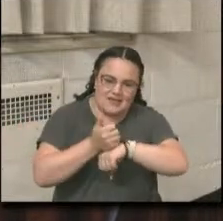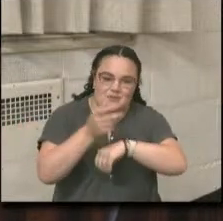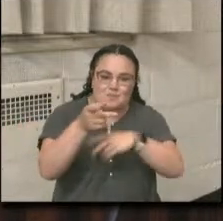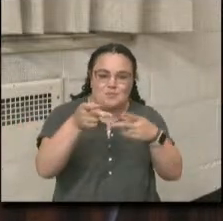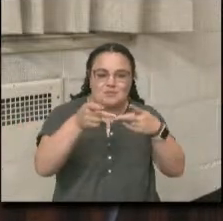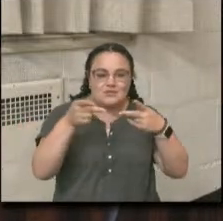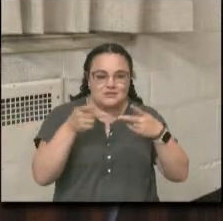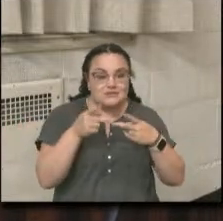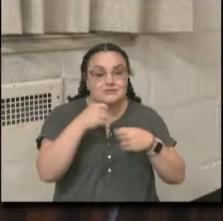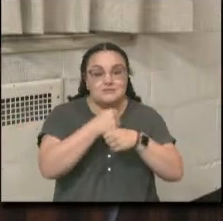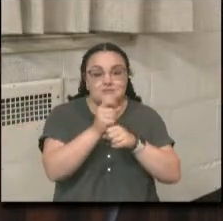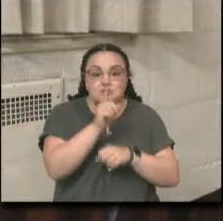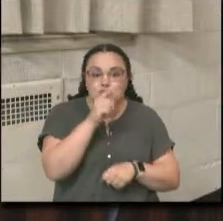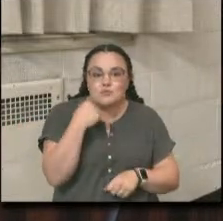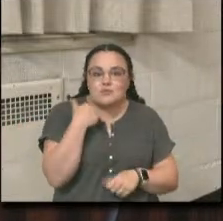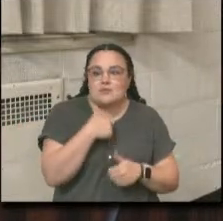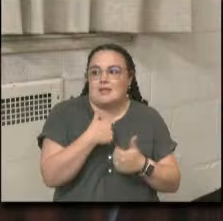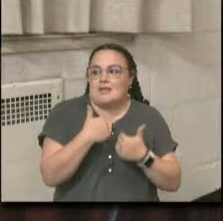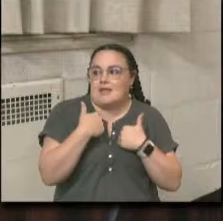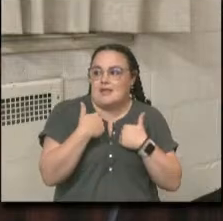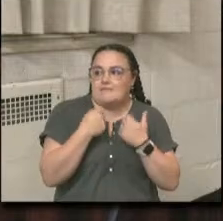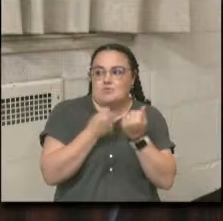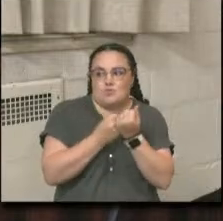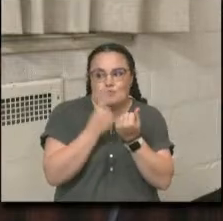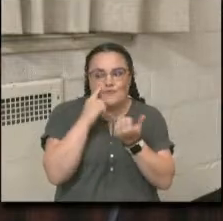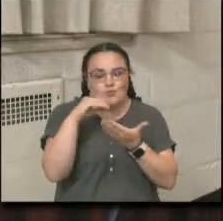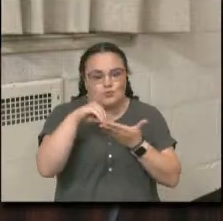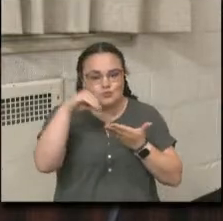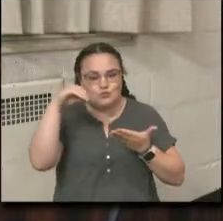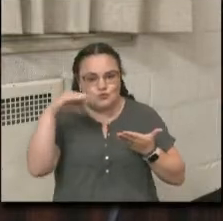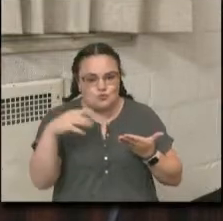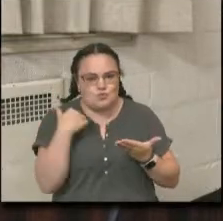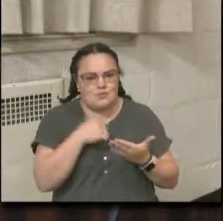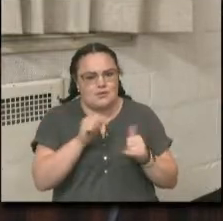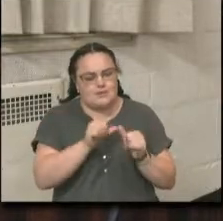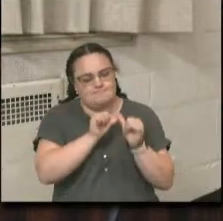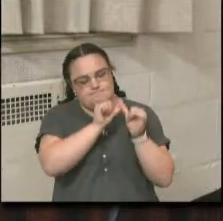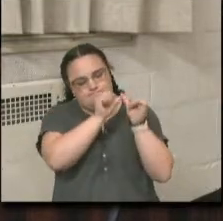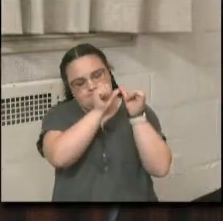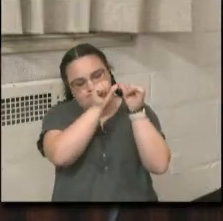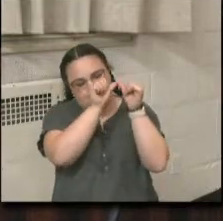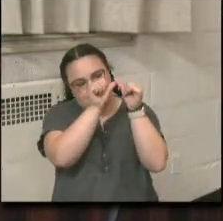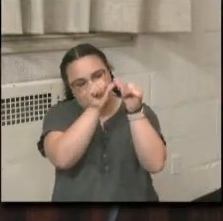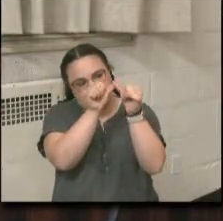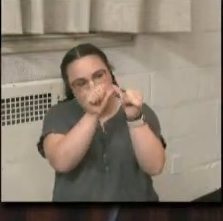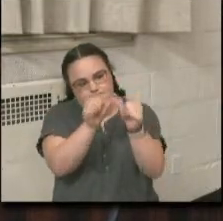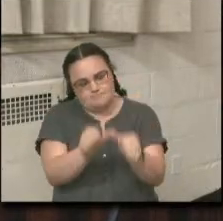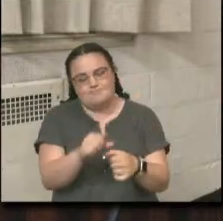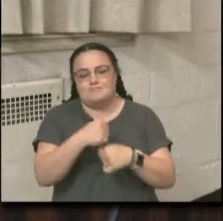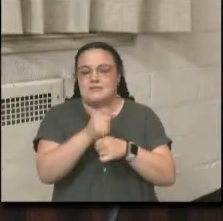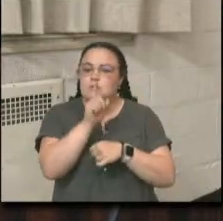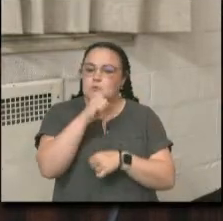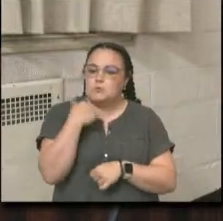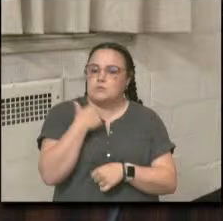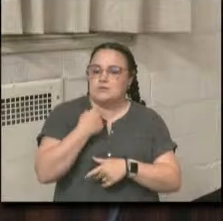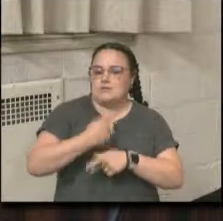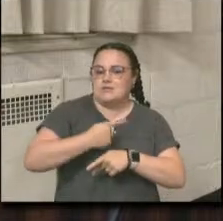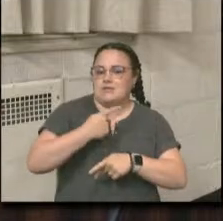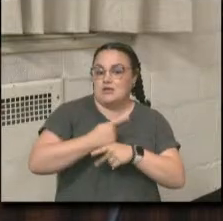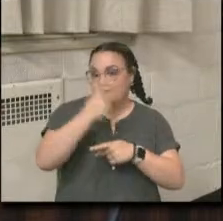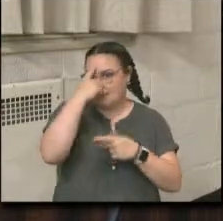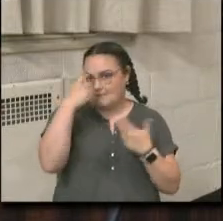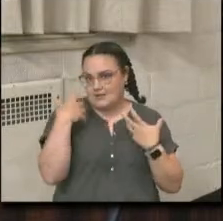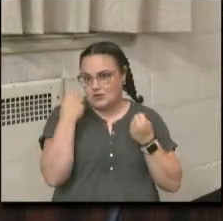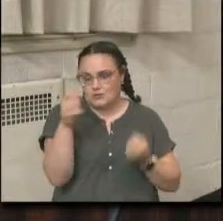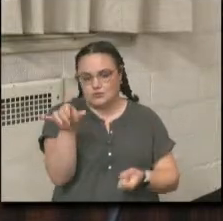ensure that we have some support for students so that we can continue with ensuring that we take care of their psychological